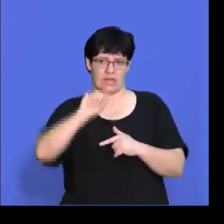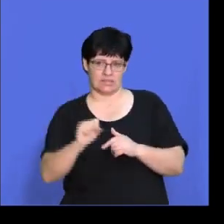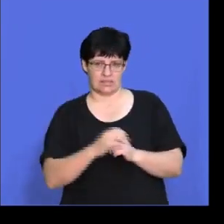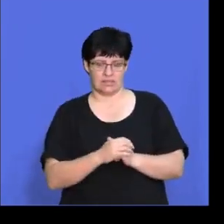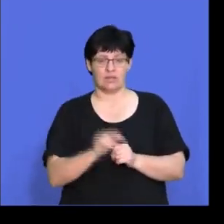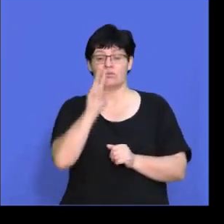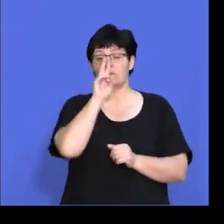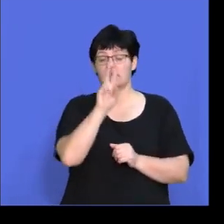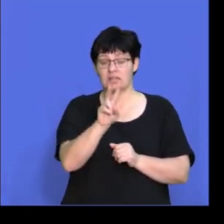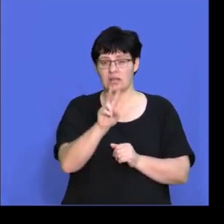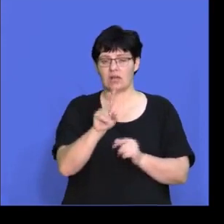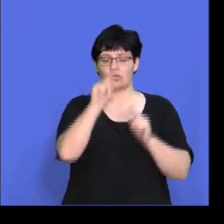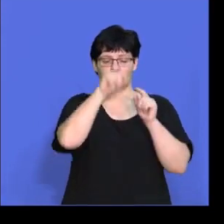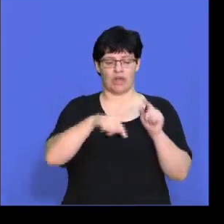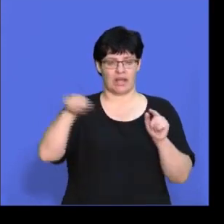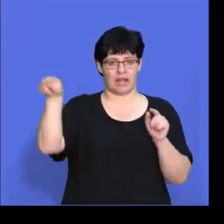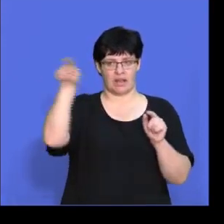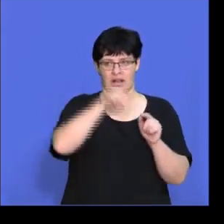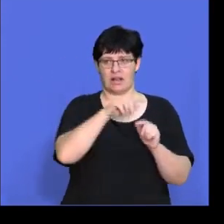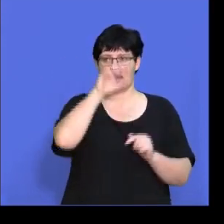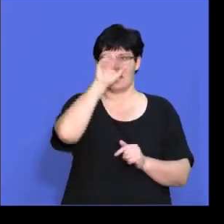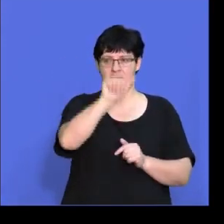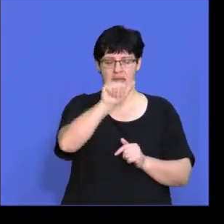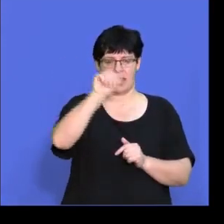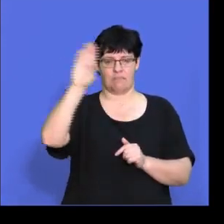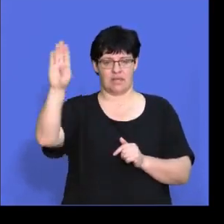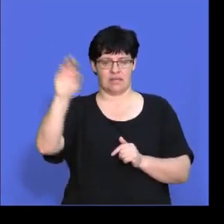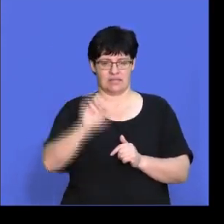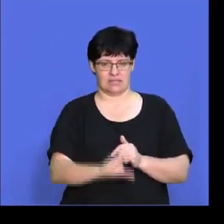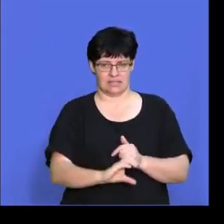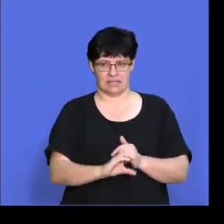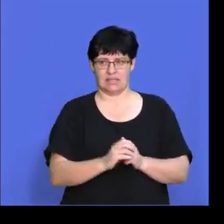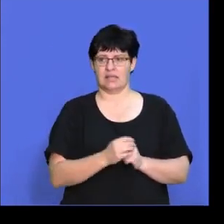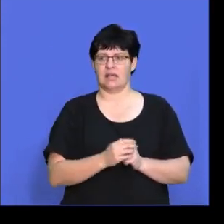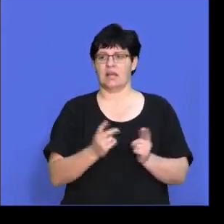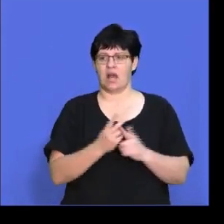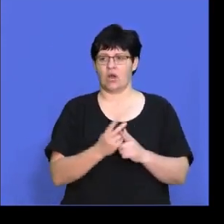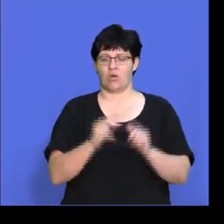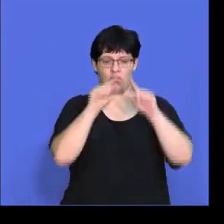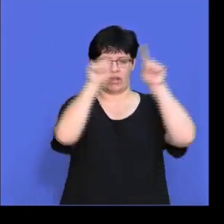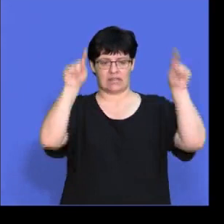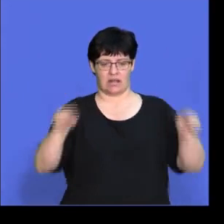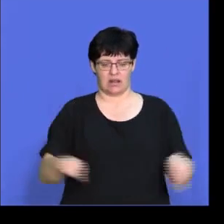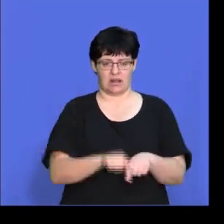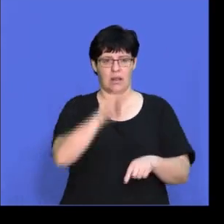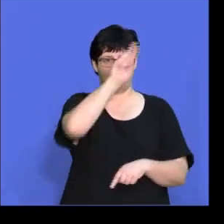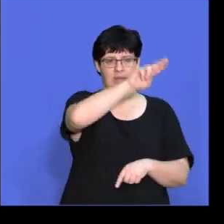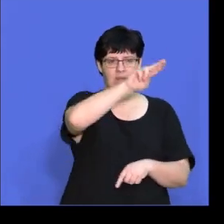that. All right, so there's our triangle ABC, and of course there's our